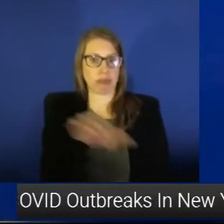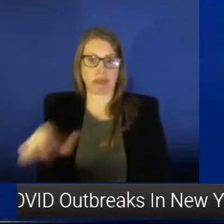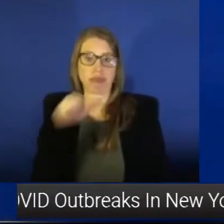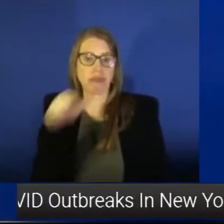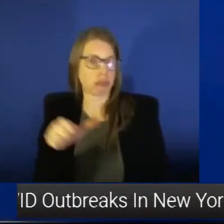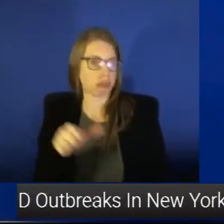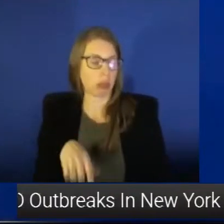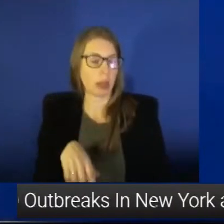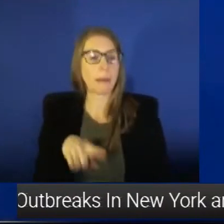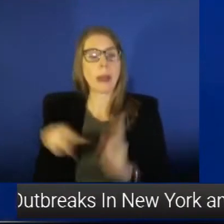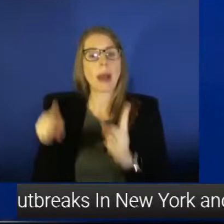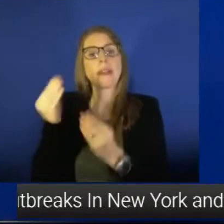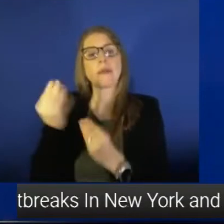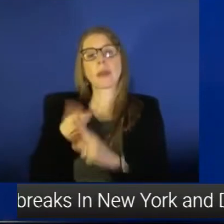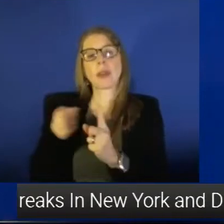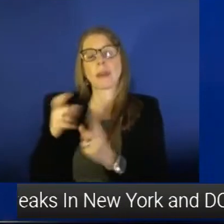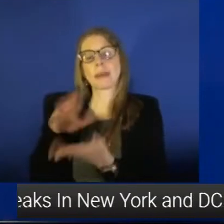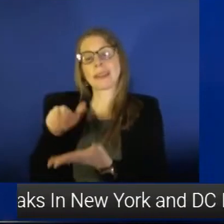out of Central New York, where it's the